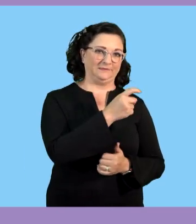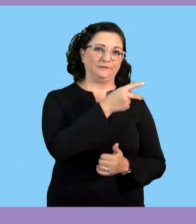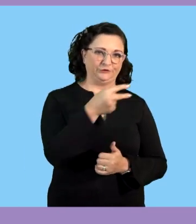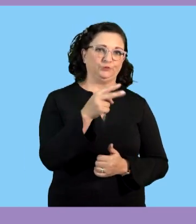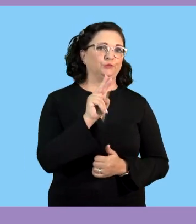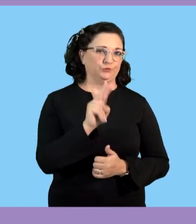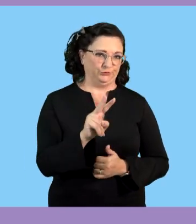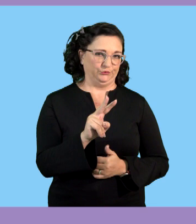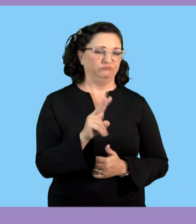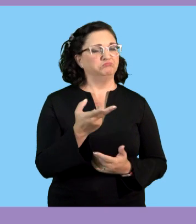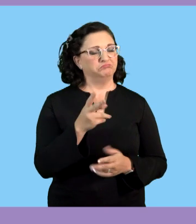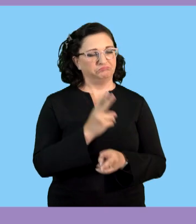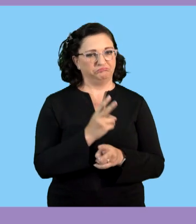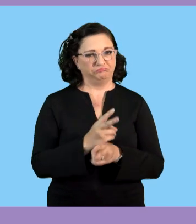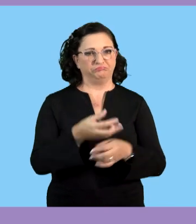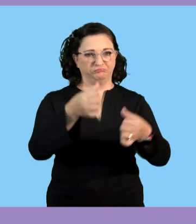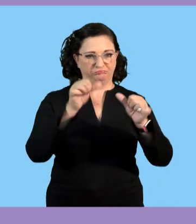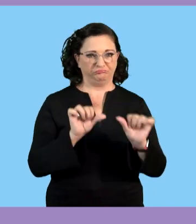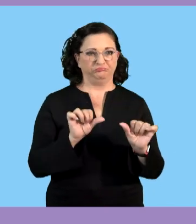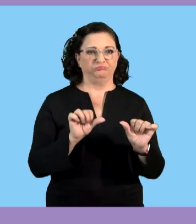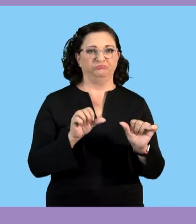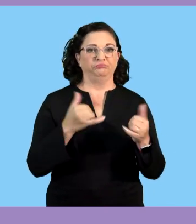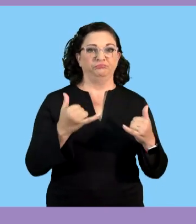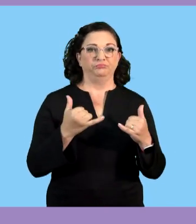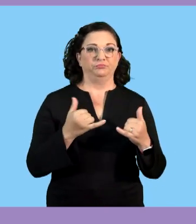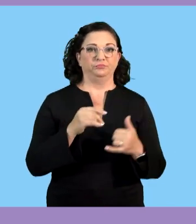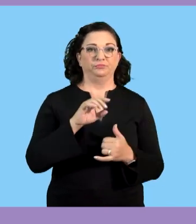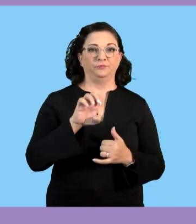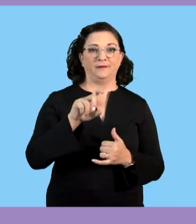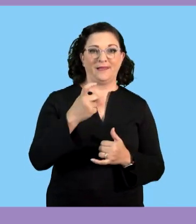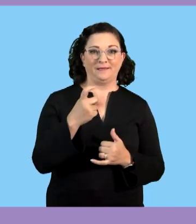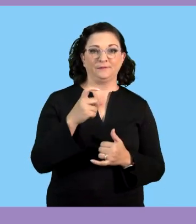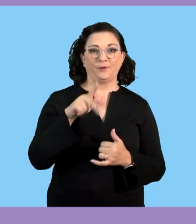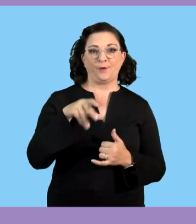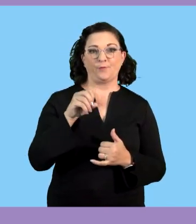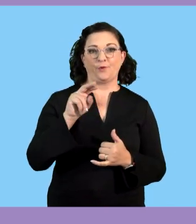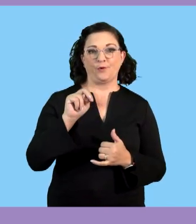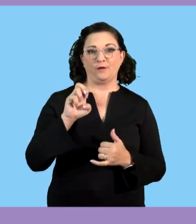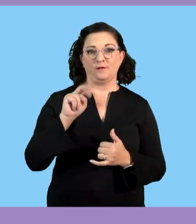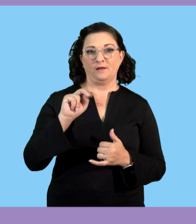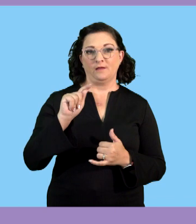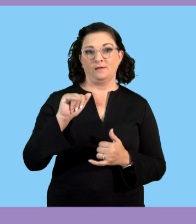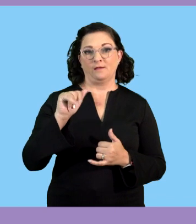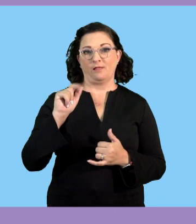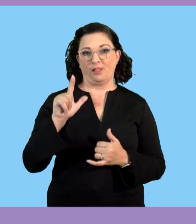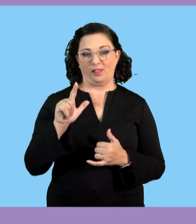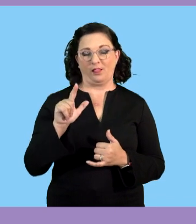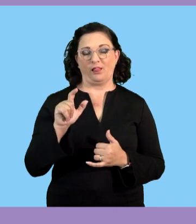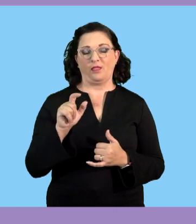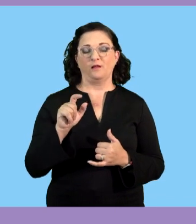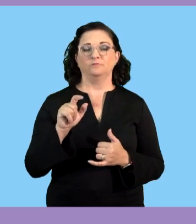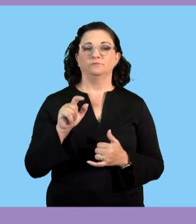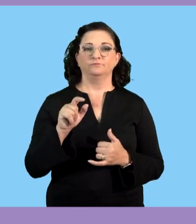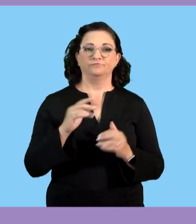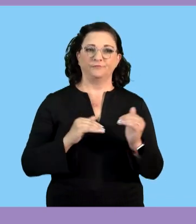2 again. Now, this time we are setting up an exponential equation where our answer, x is equals to 2, has now